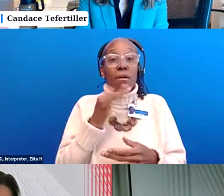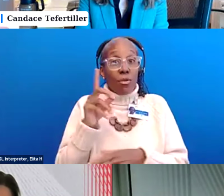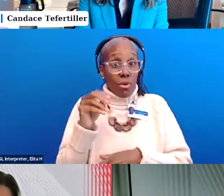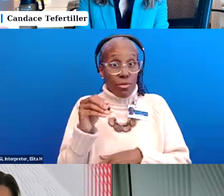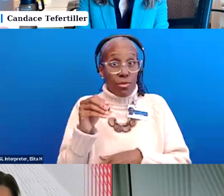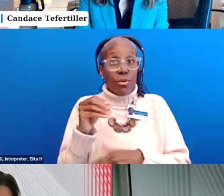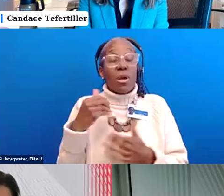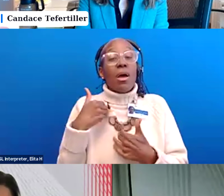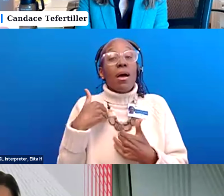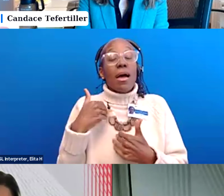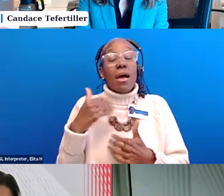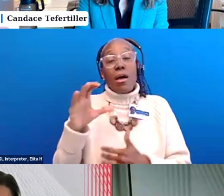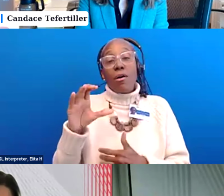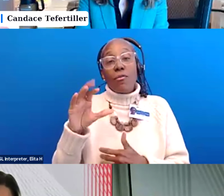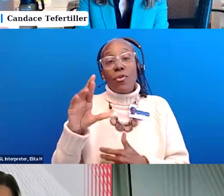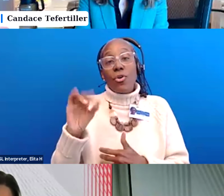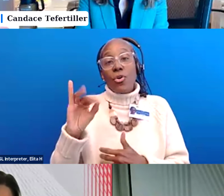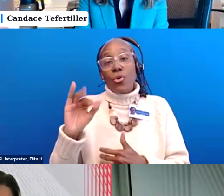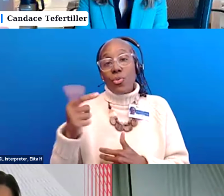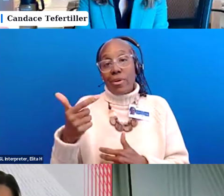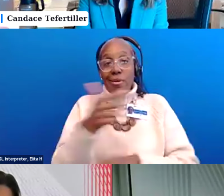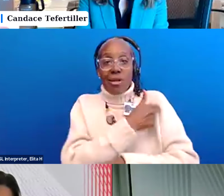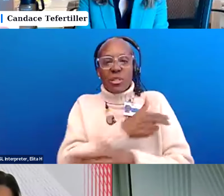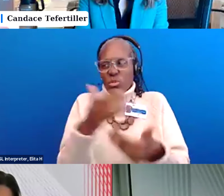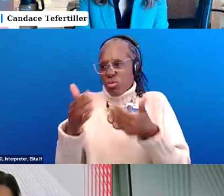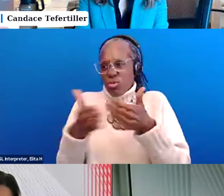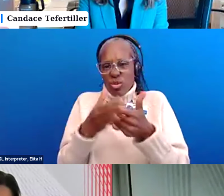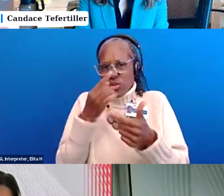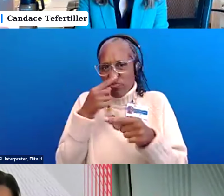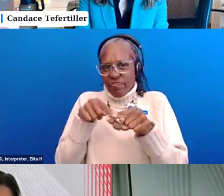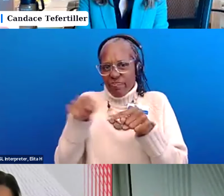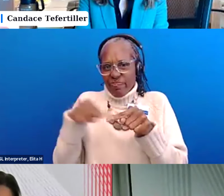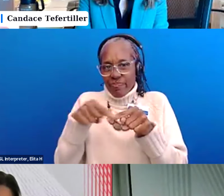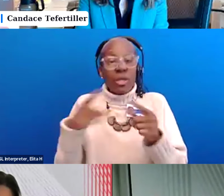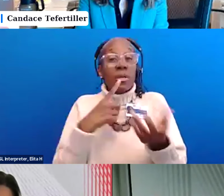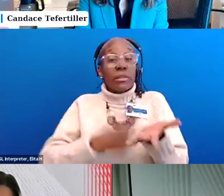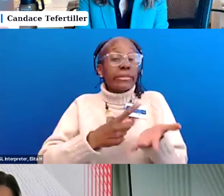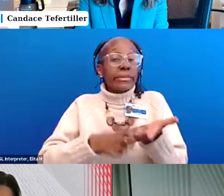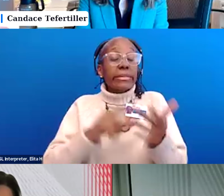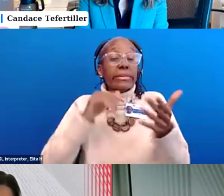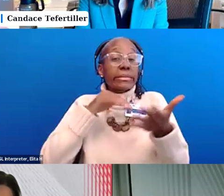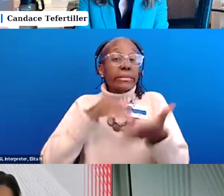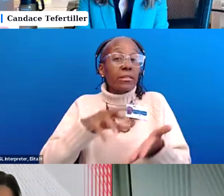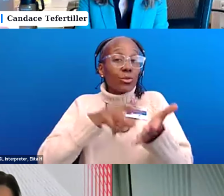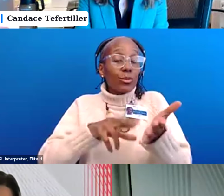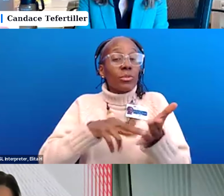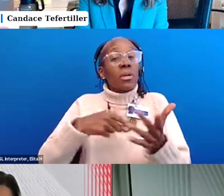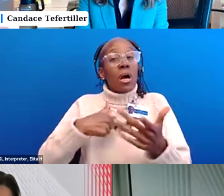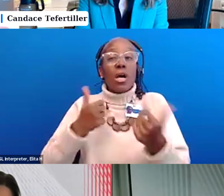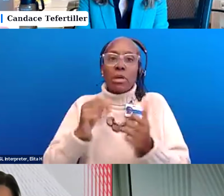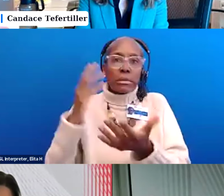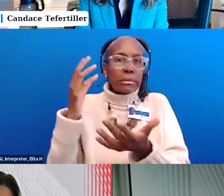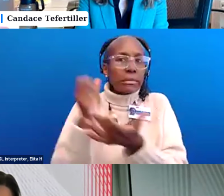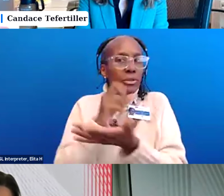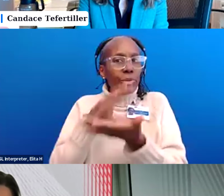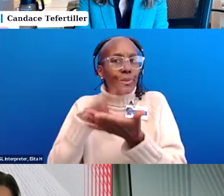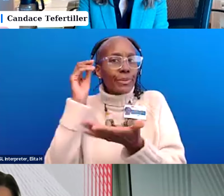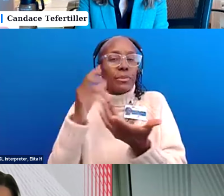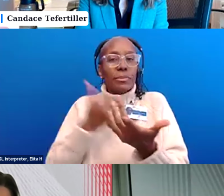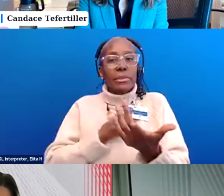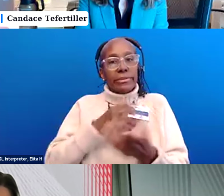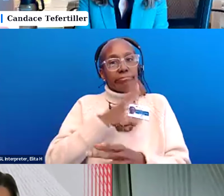have Craig Hospital, which is really close. So anytime they reach out about studies and research going on, I either try to learn about it or